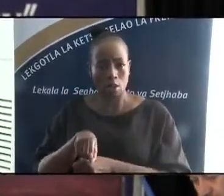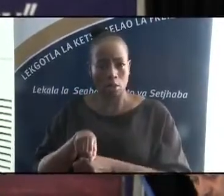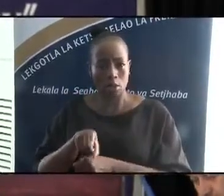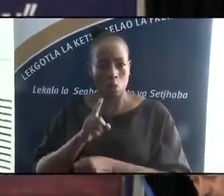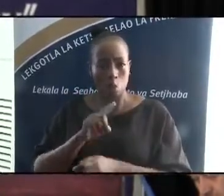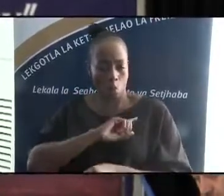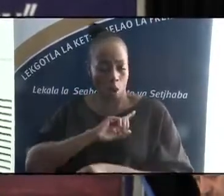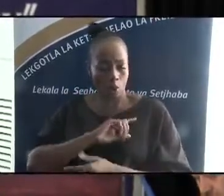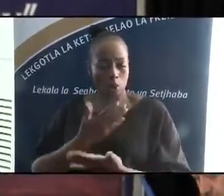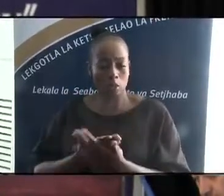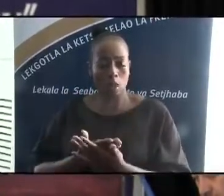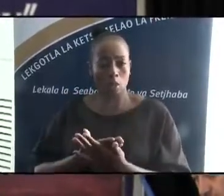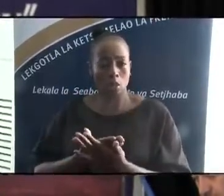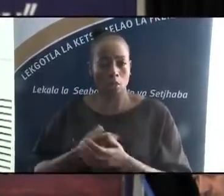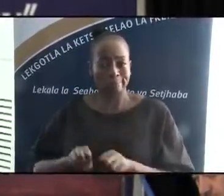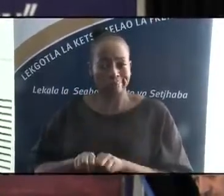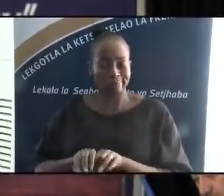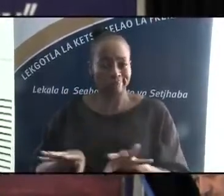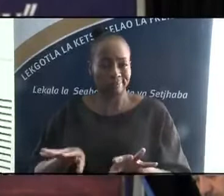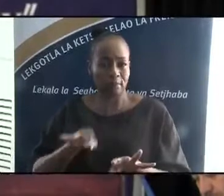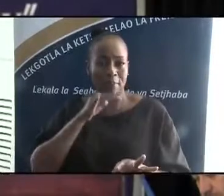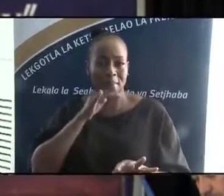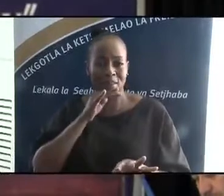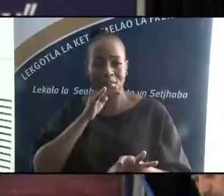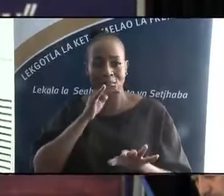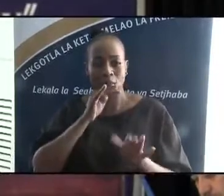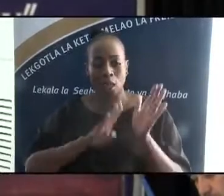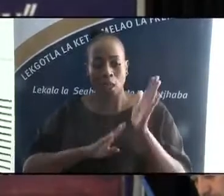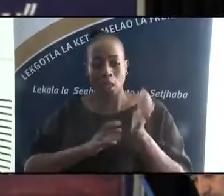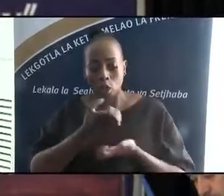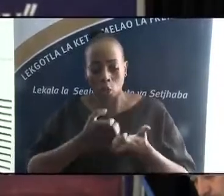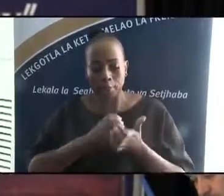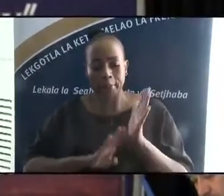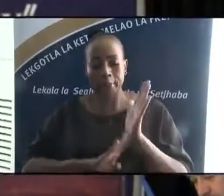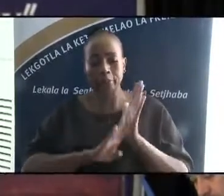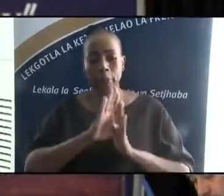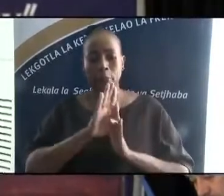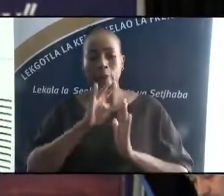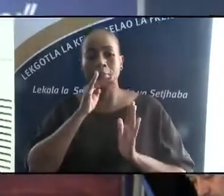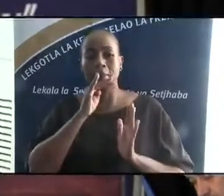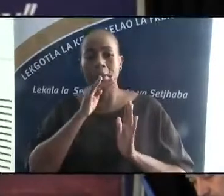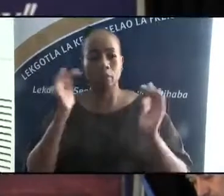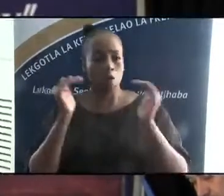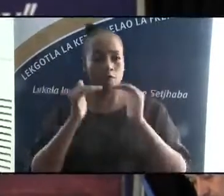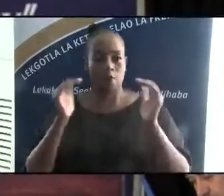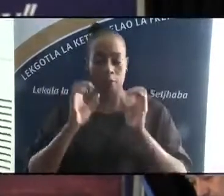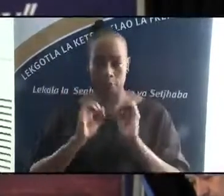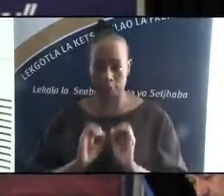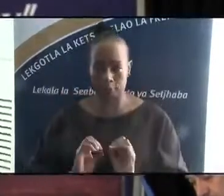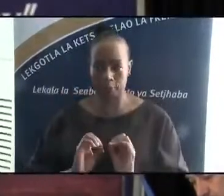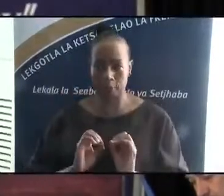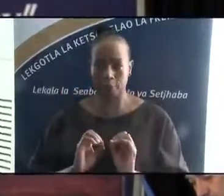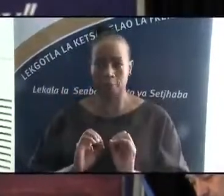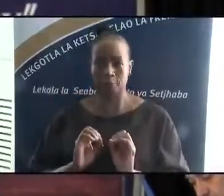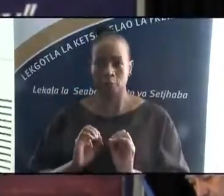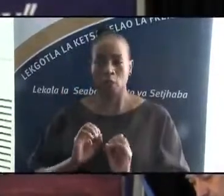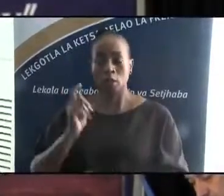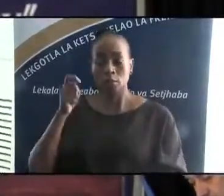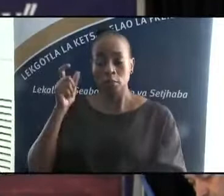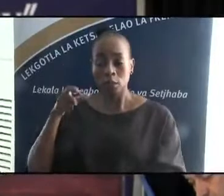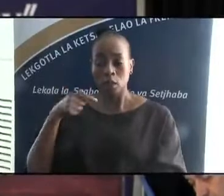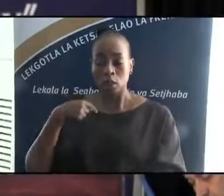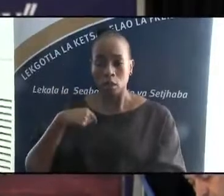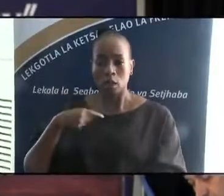we do not produce a skewed economic growth between districts in our province. Madam Speaker,